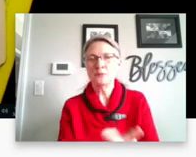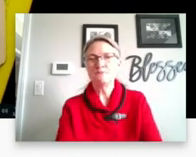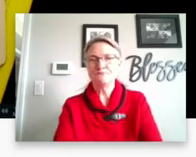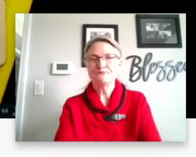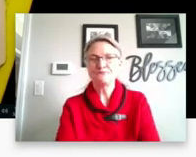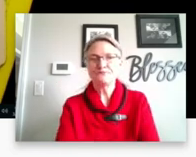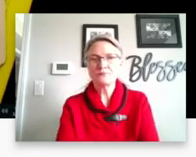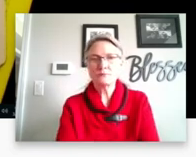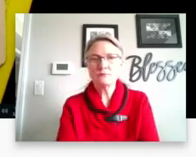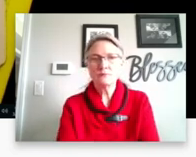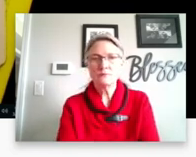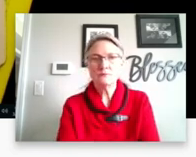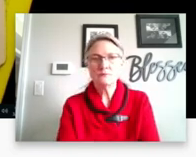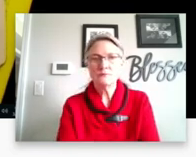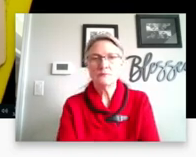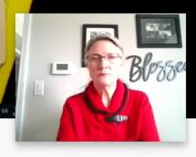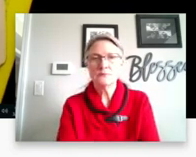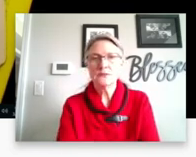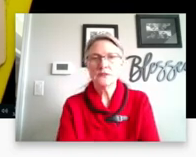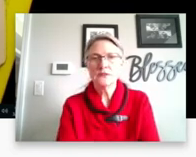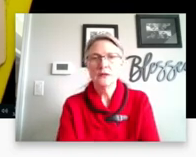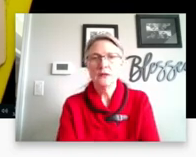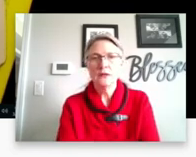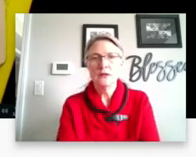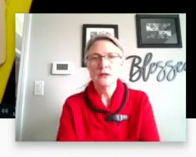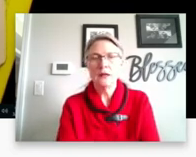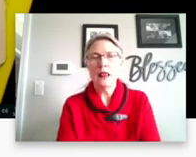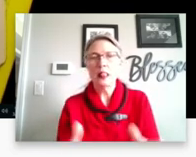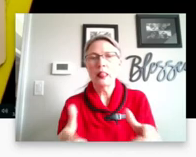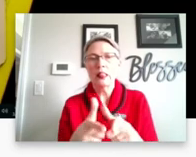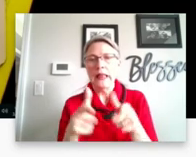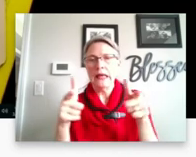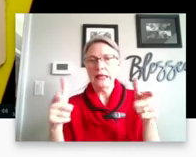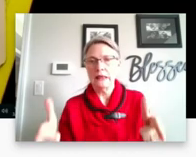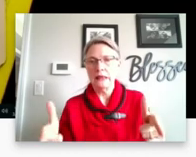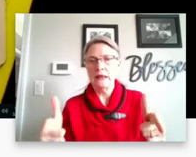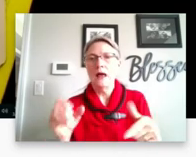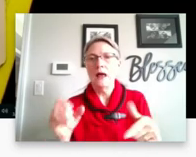easier. So that title again was length